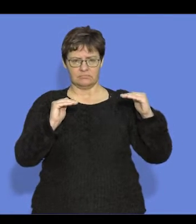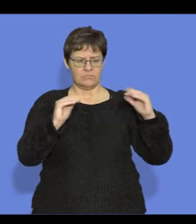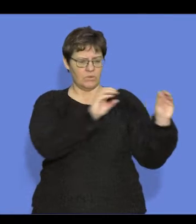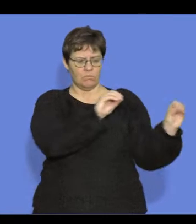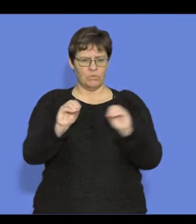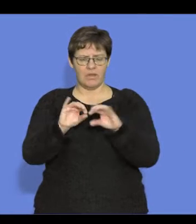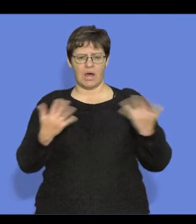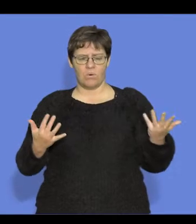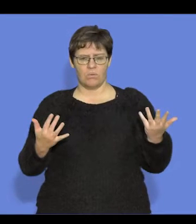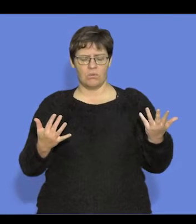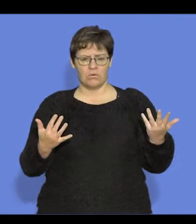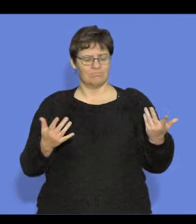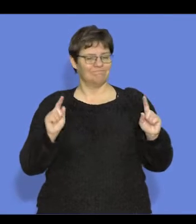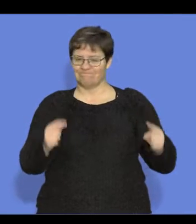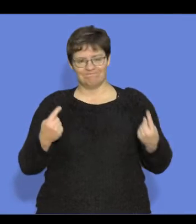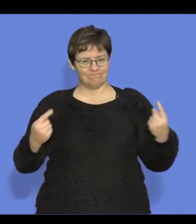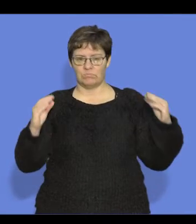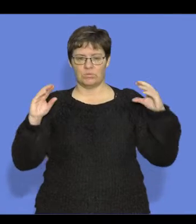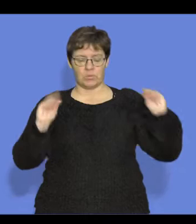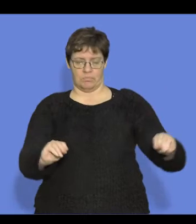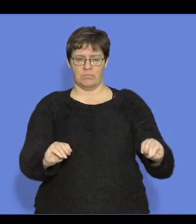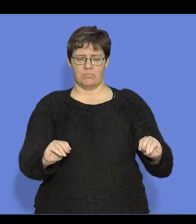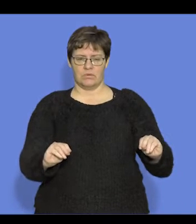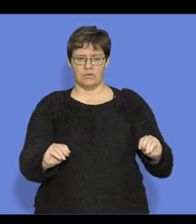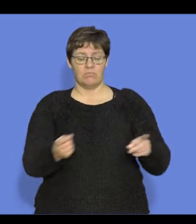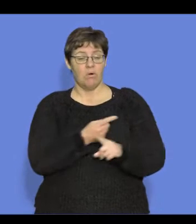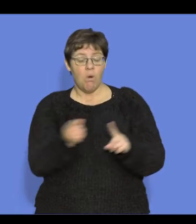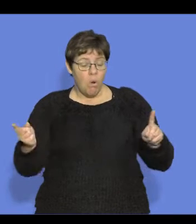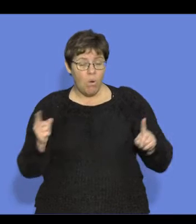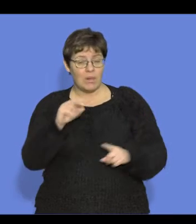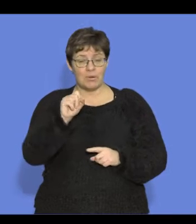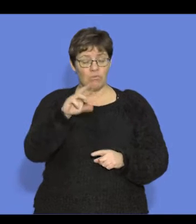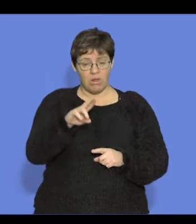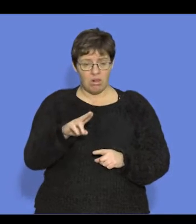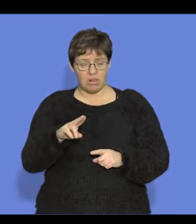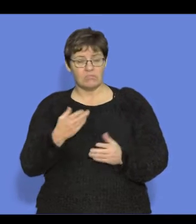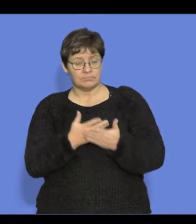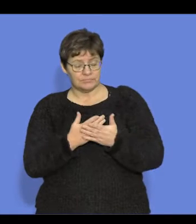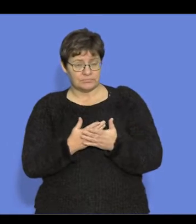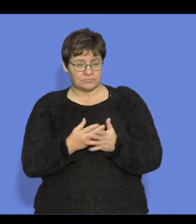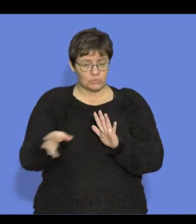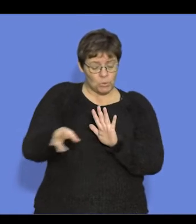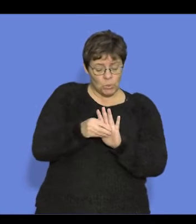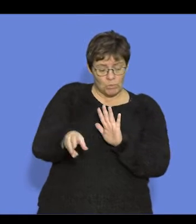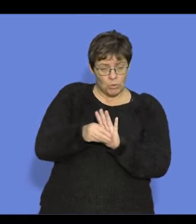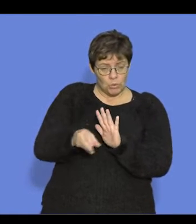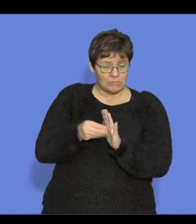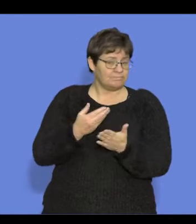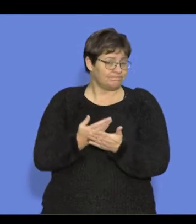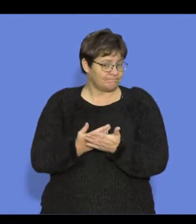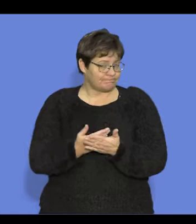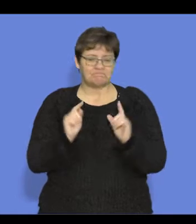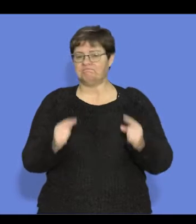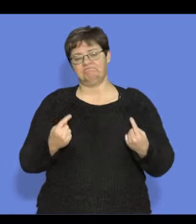it stops. So not all the minerals in the soil would be able to be absorbed, but plants have